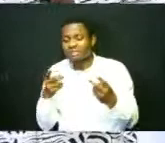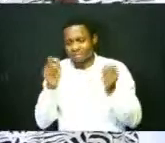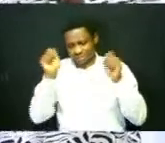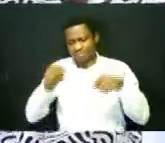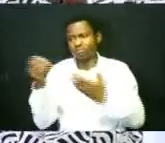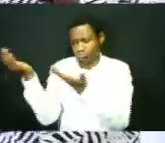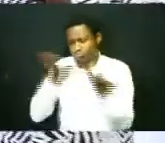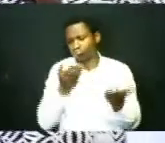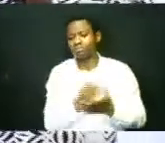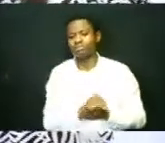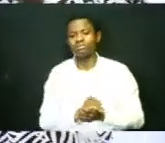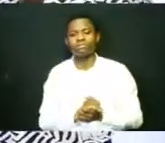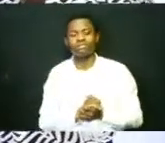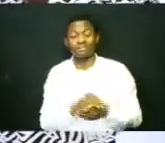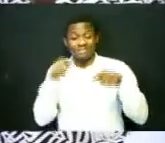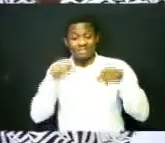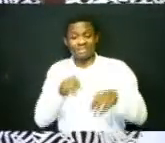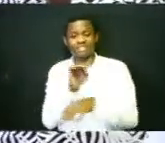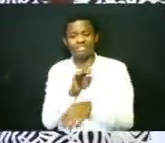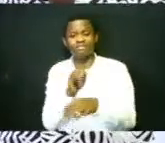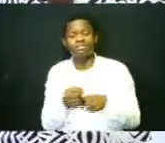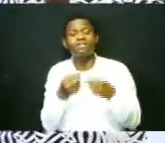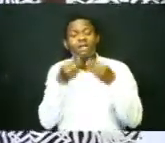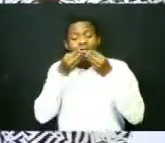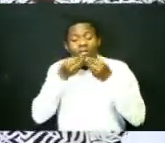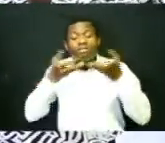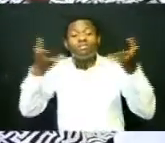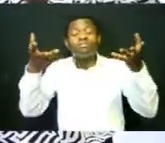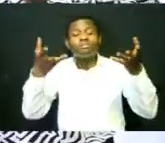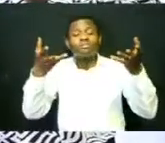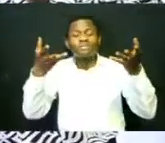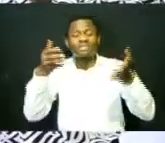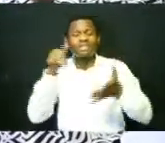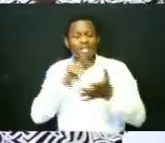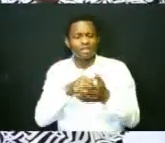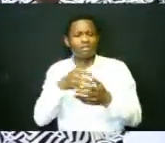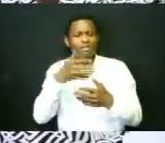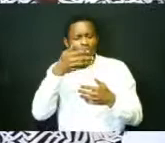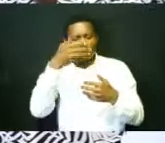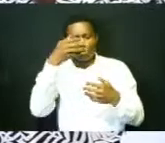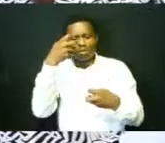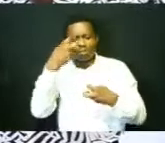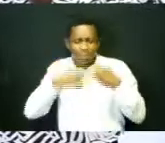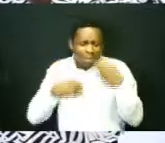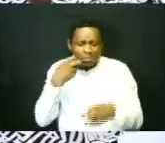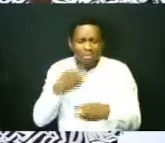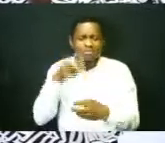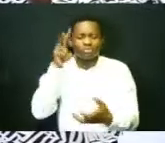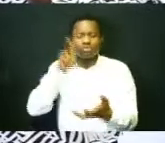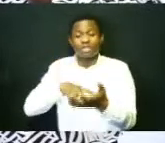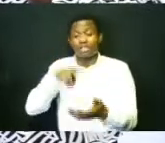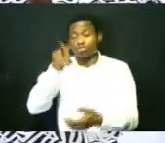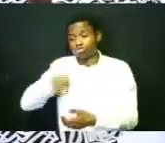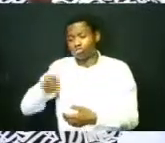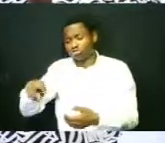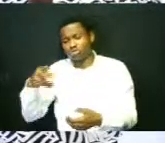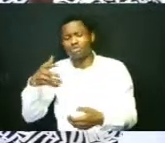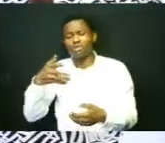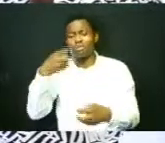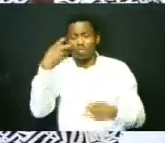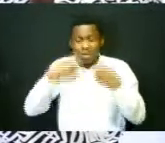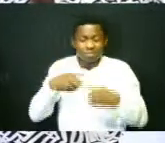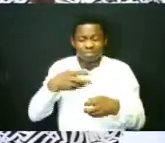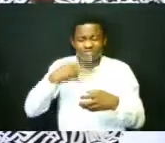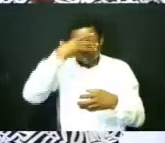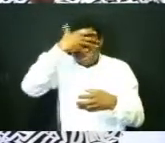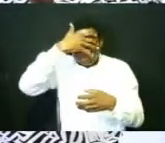so. So this evening I came to announce to somebody that forget about whatever I went through 2022, so far as Christ